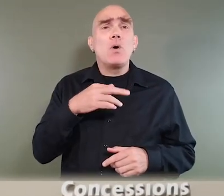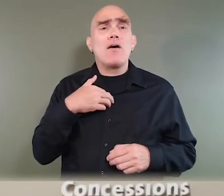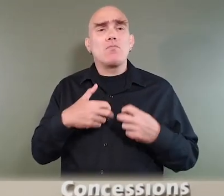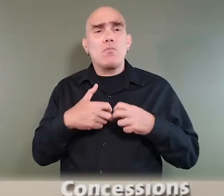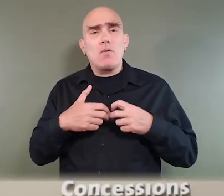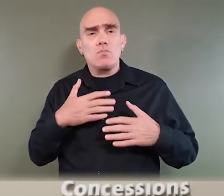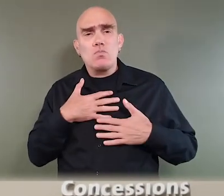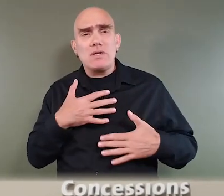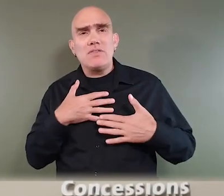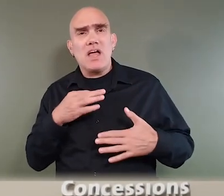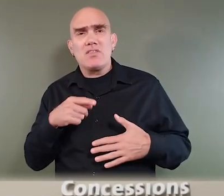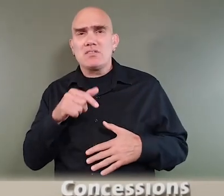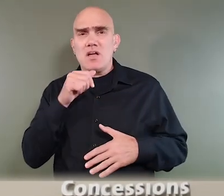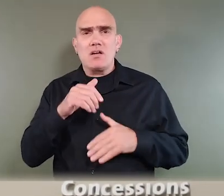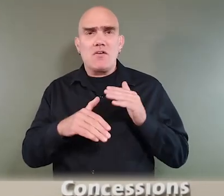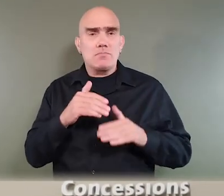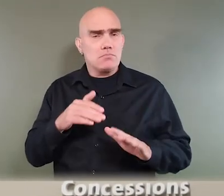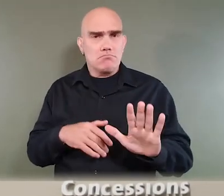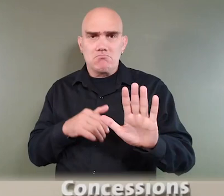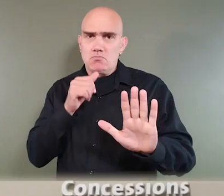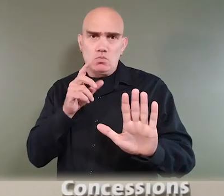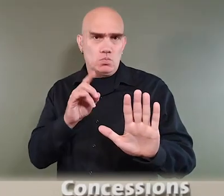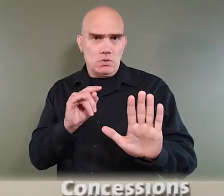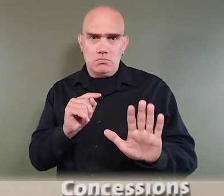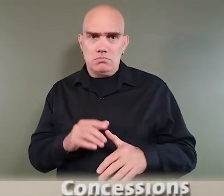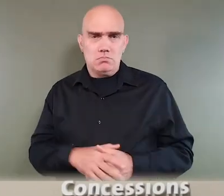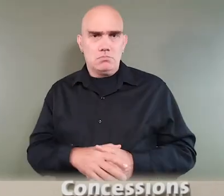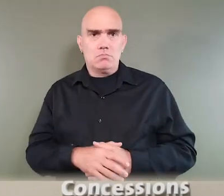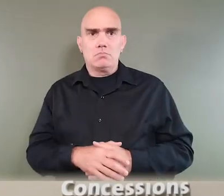this is uncomfortable, don't do it.